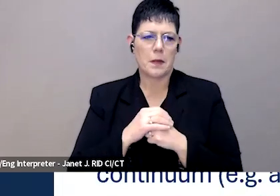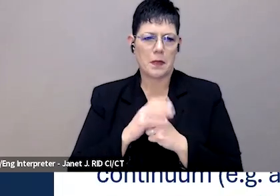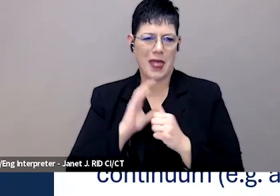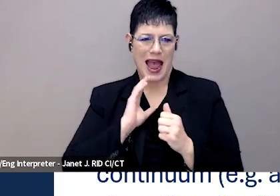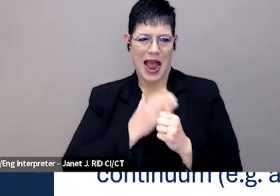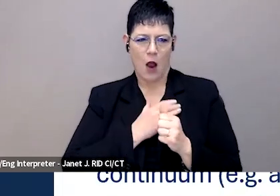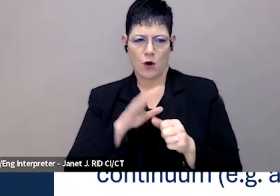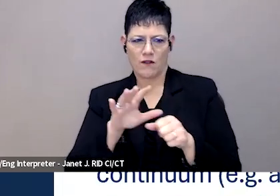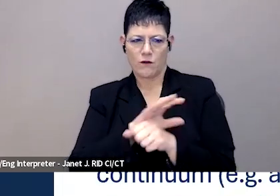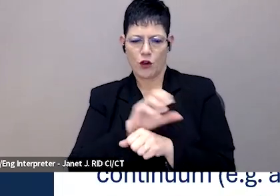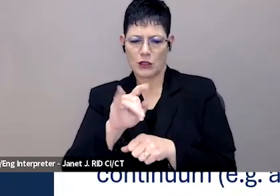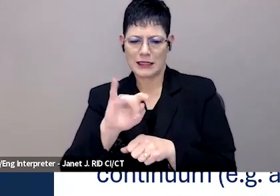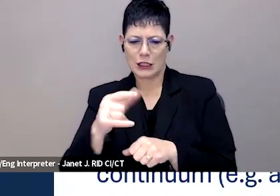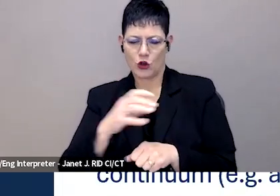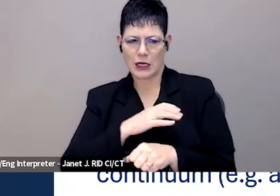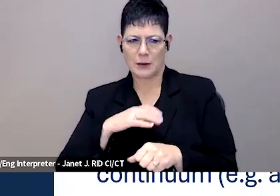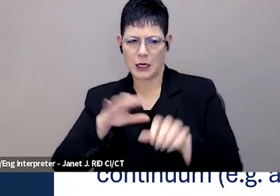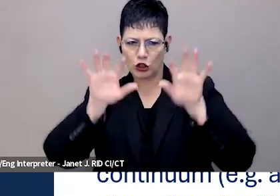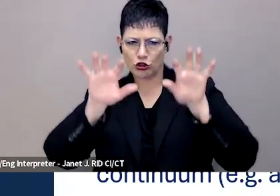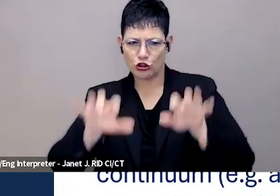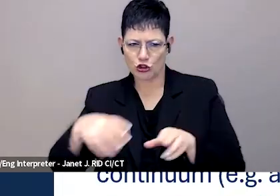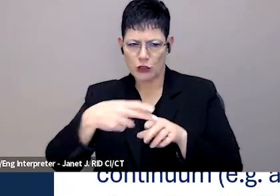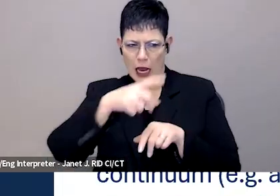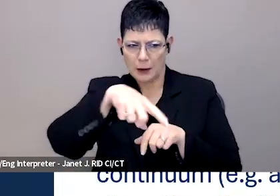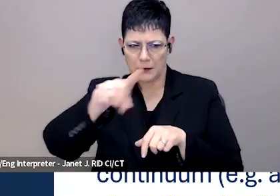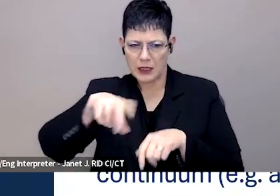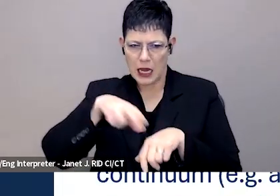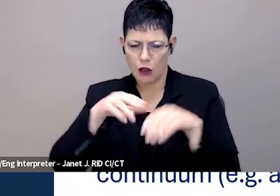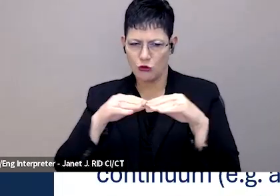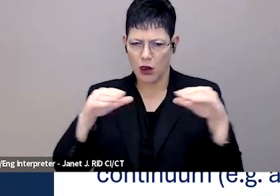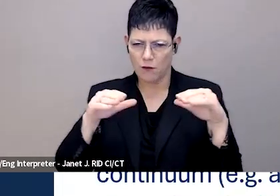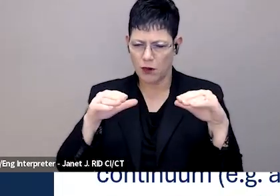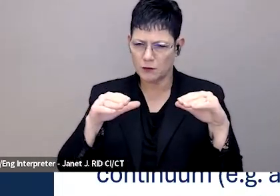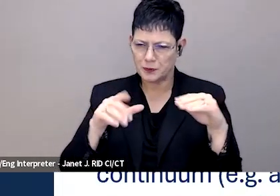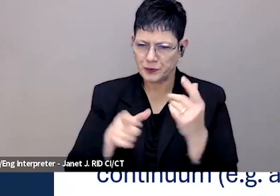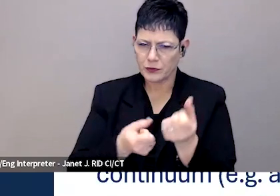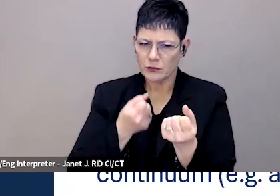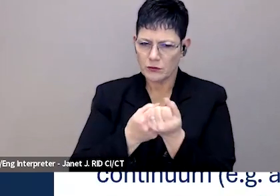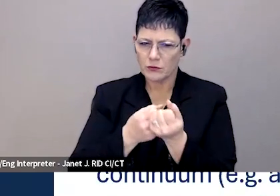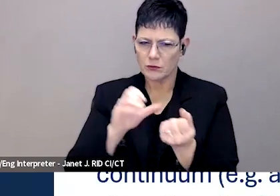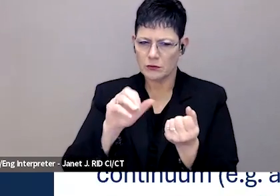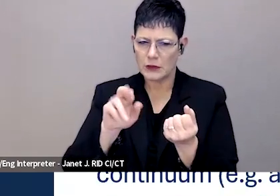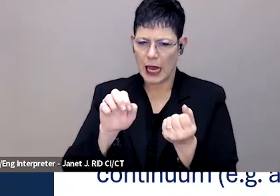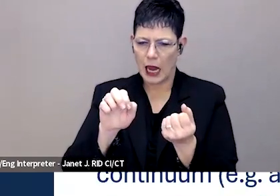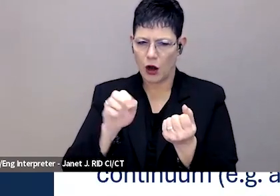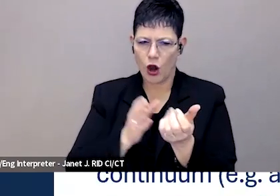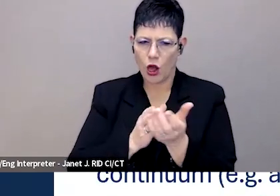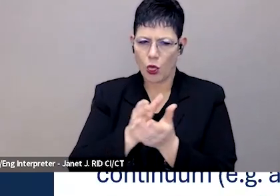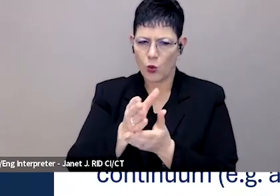committee, which I think represents leading voices at the national level in support of care across the lifespan.